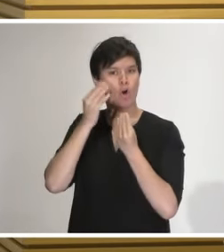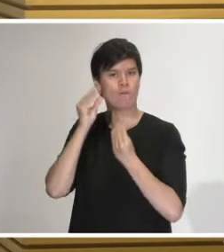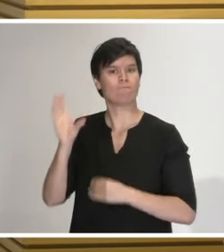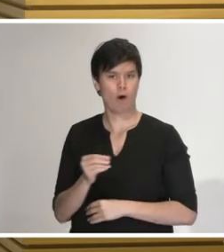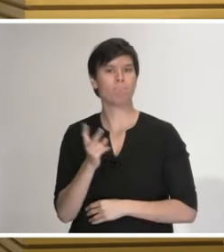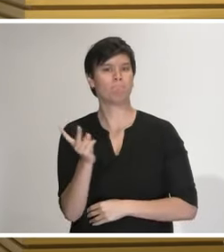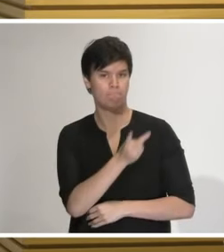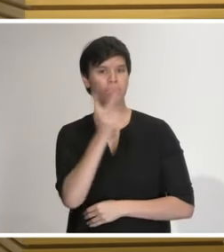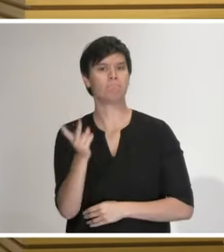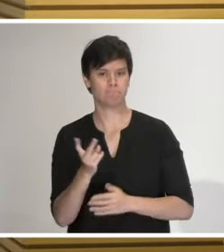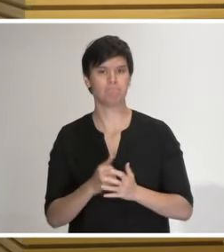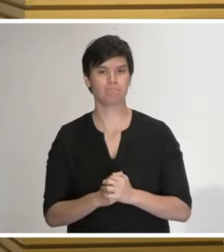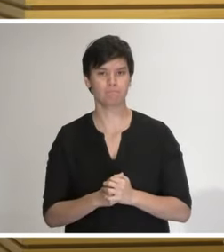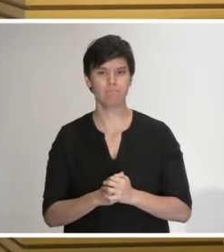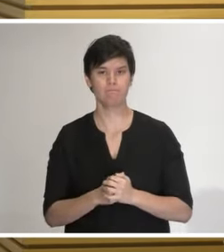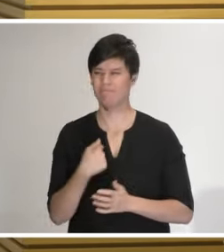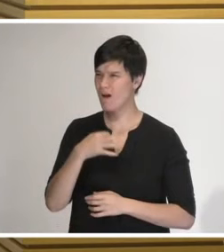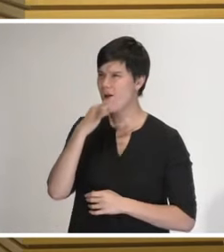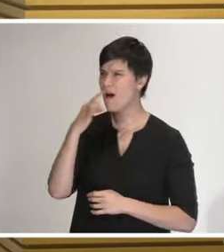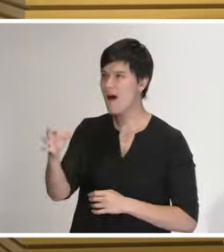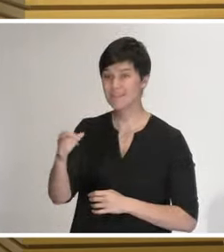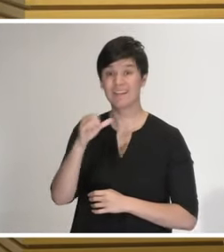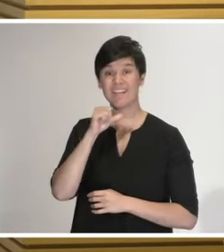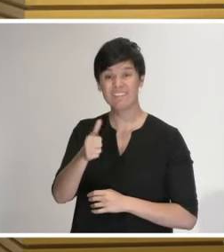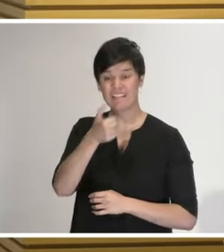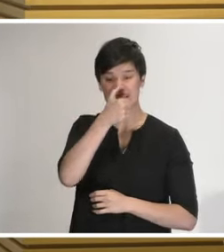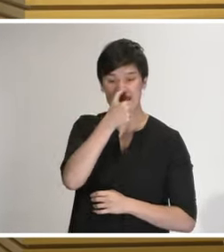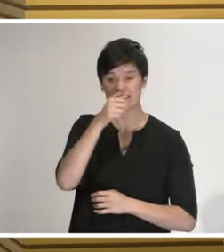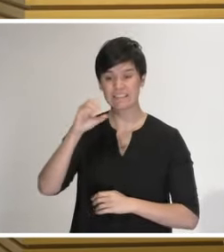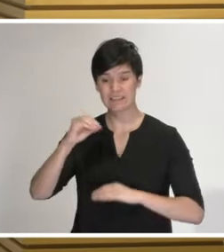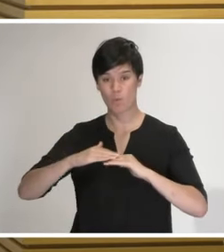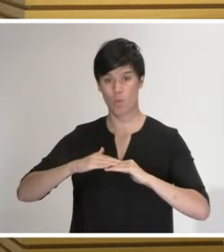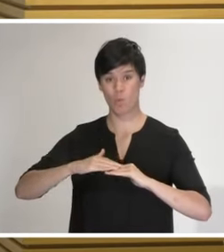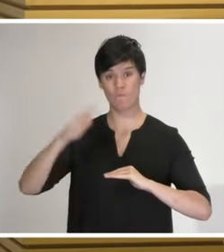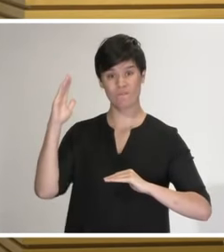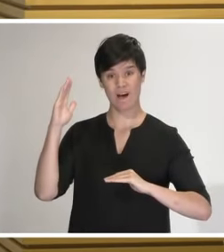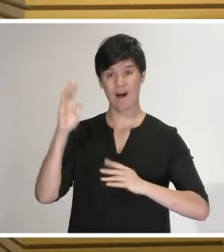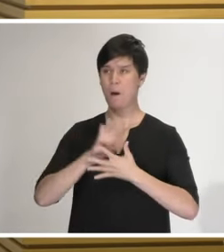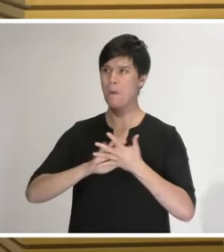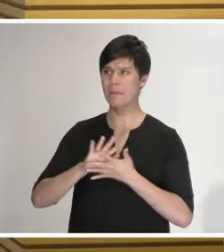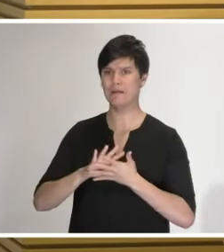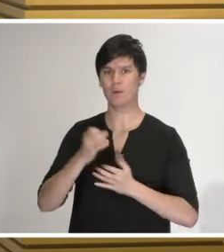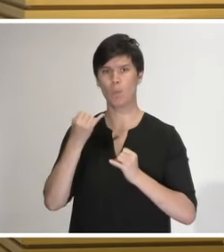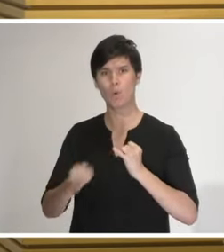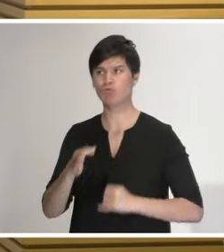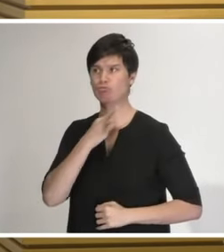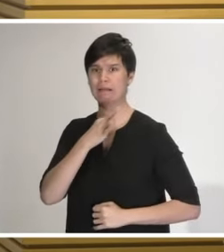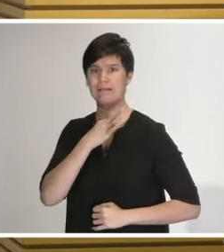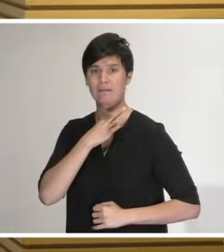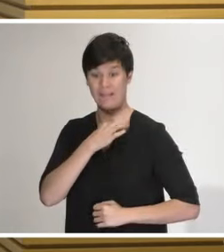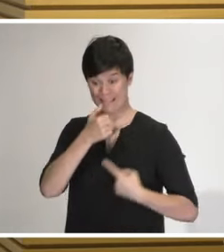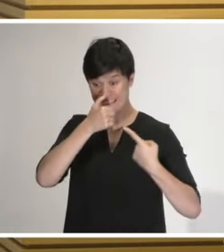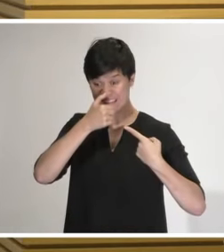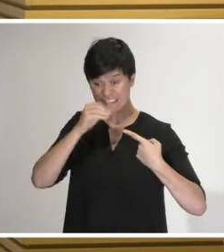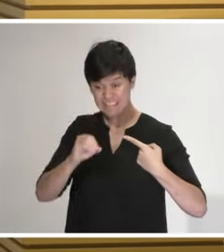for over 60s who are obviously at much higher risk of death from this illness. Is that something you could see as feasible as you adapt the plan? I don't think we need to